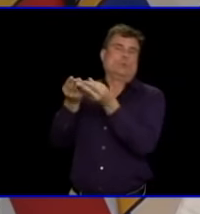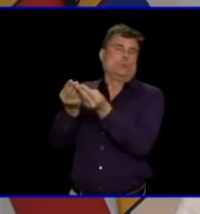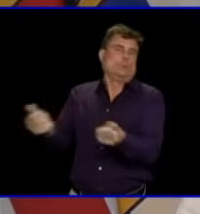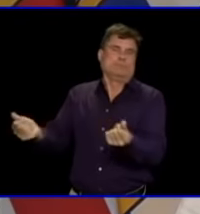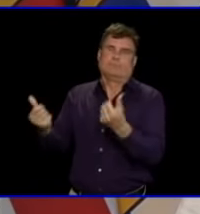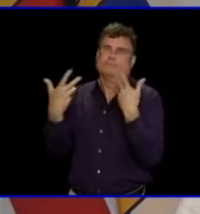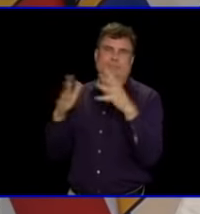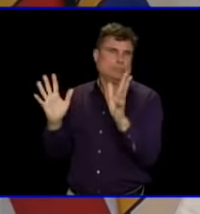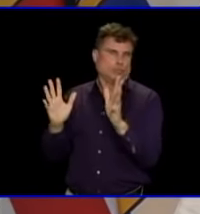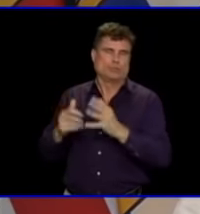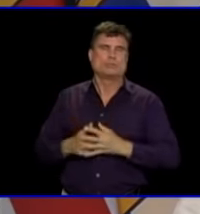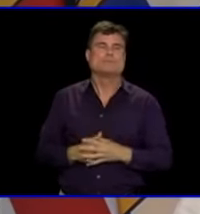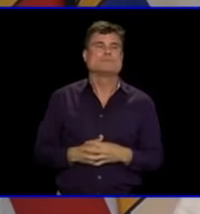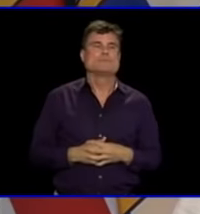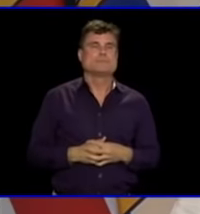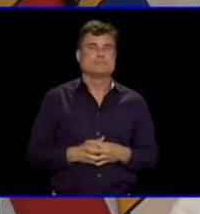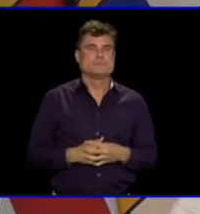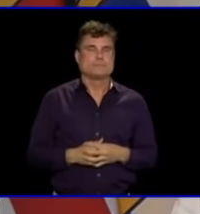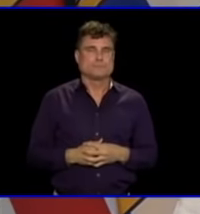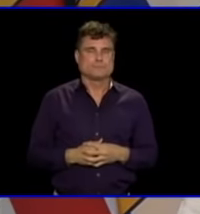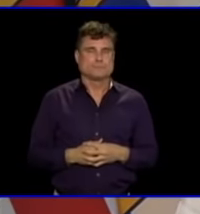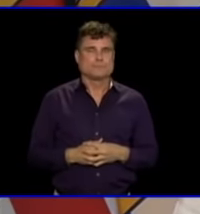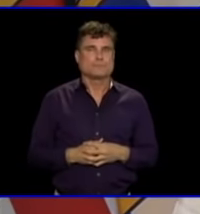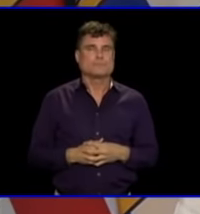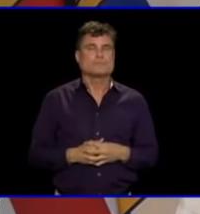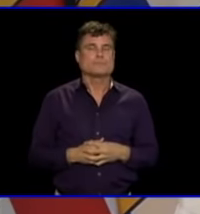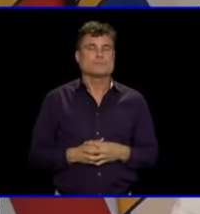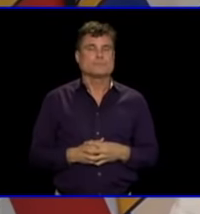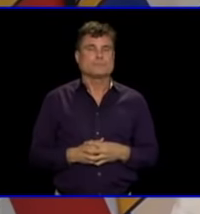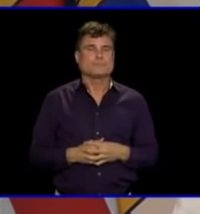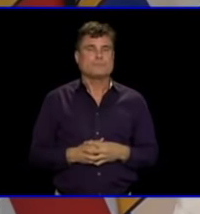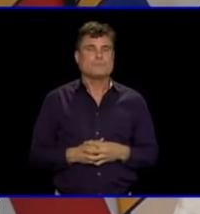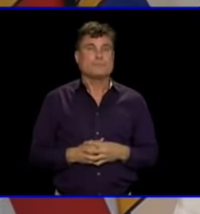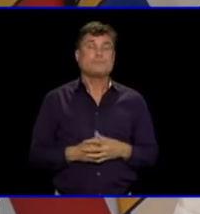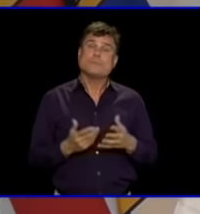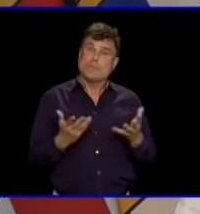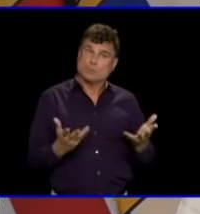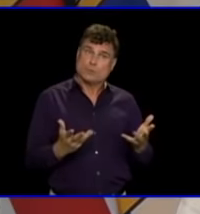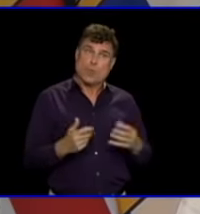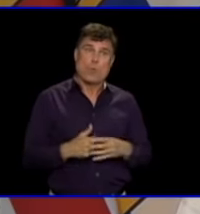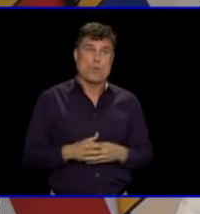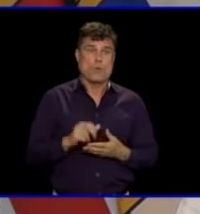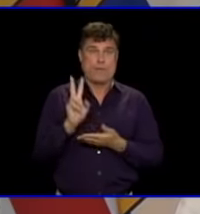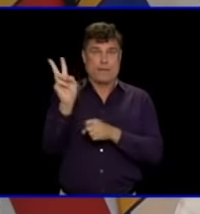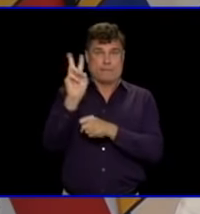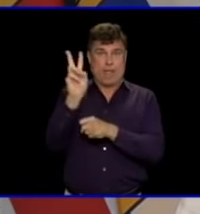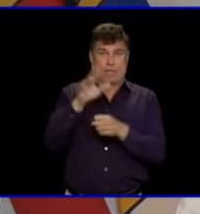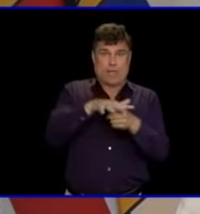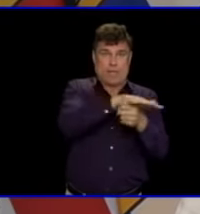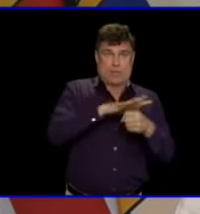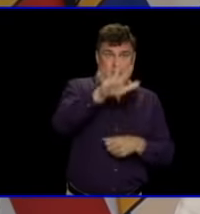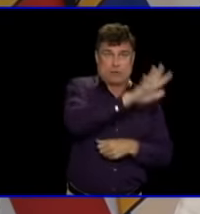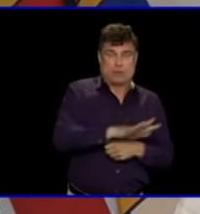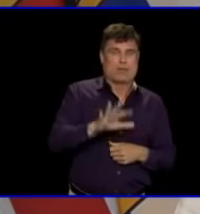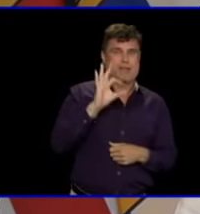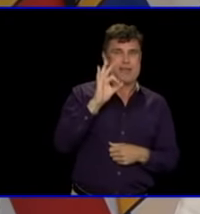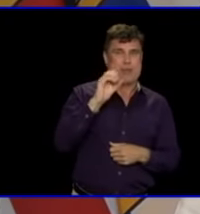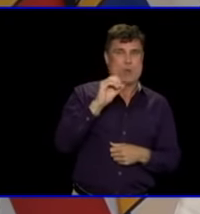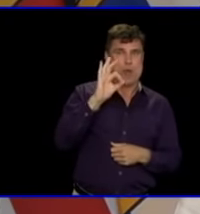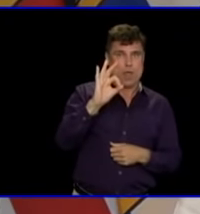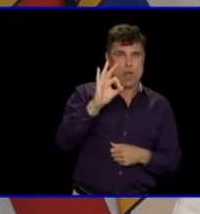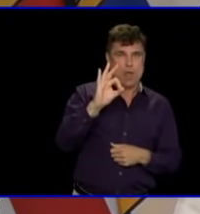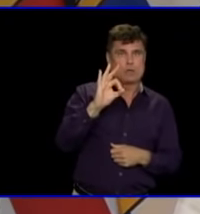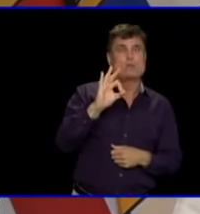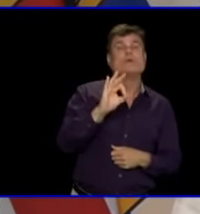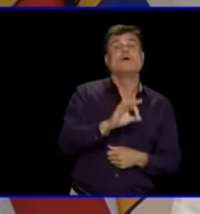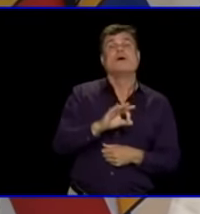1,334 in the Fraser Health Region, 130 on the Vancouver Island Health Region, 195 people in the Interior Health